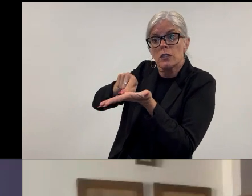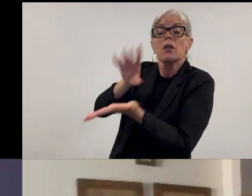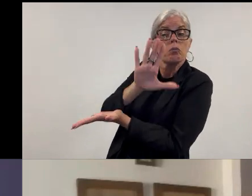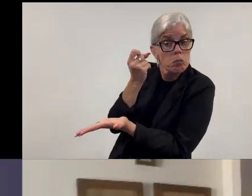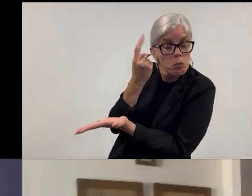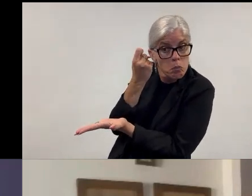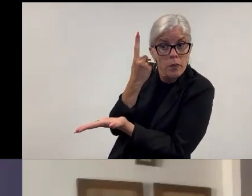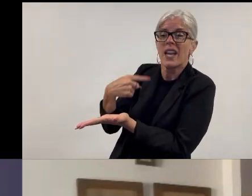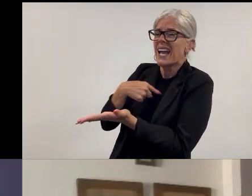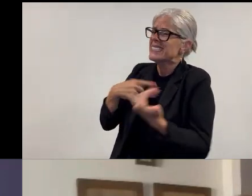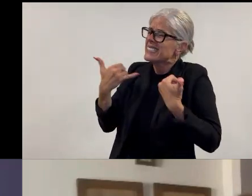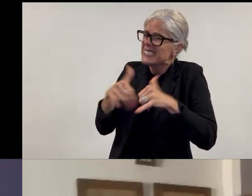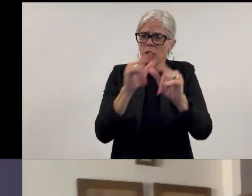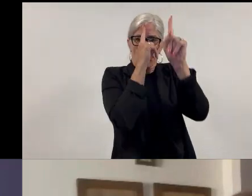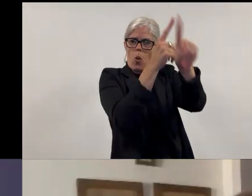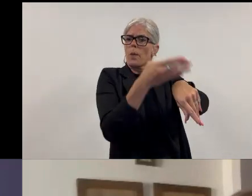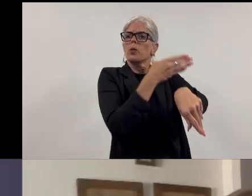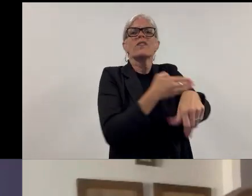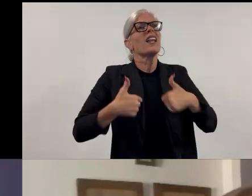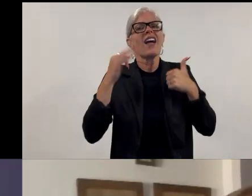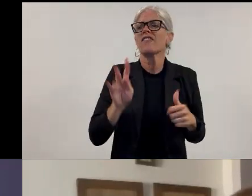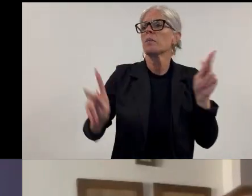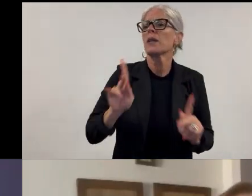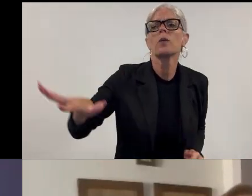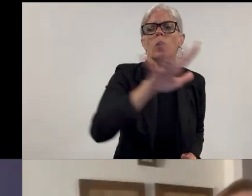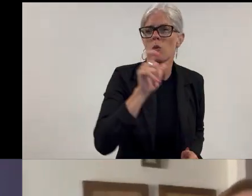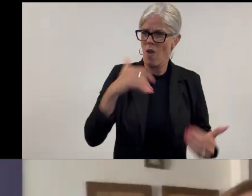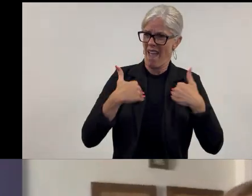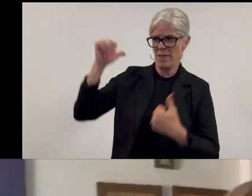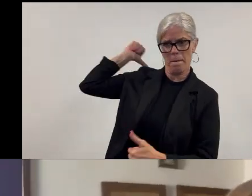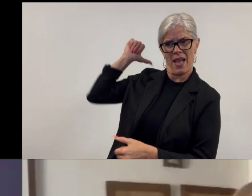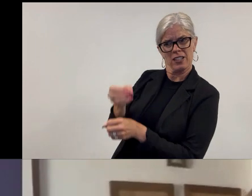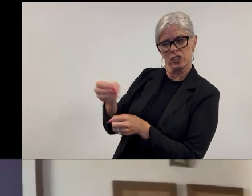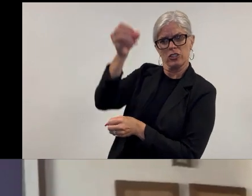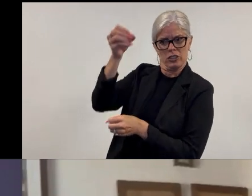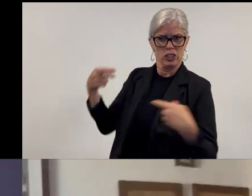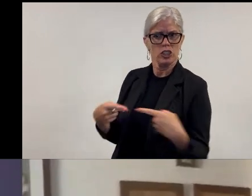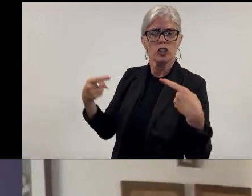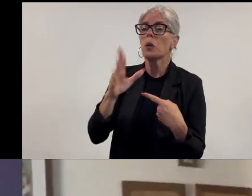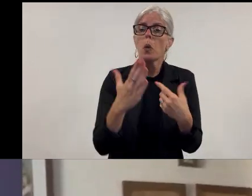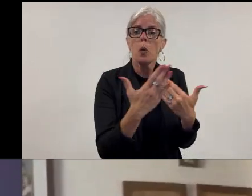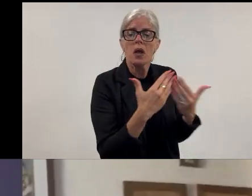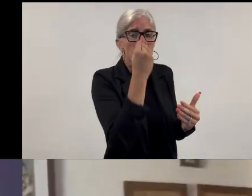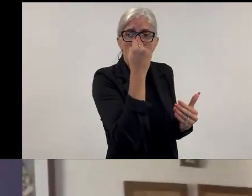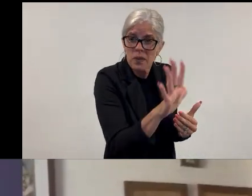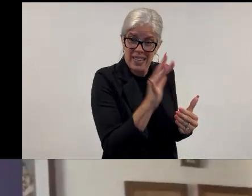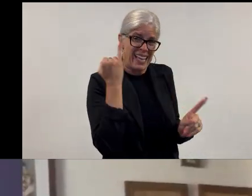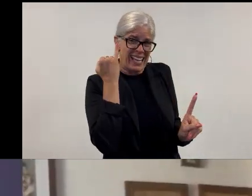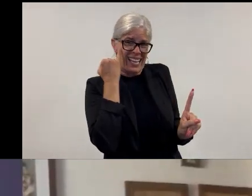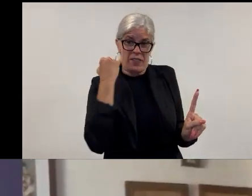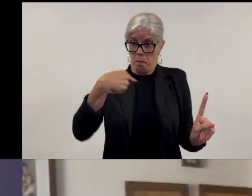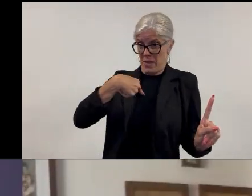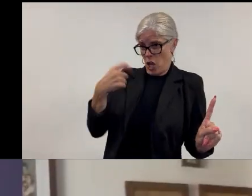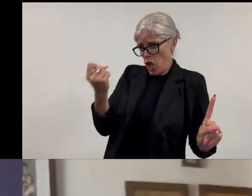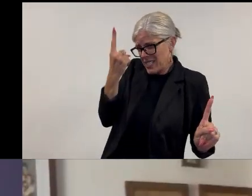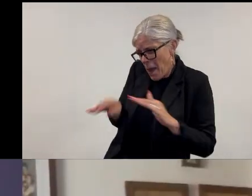for me, yes, it's about research, but it's about improving the life of individuals with